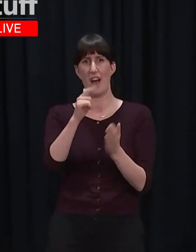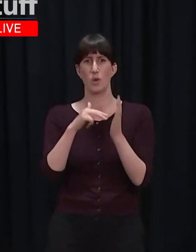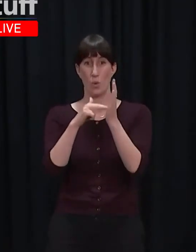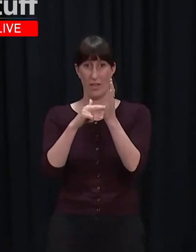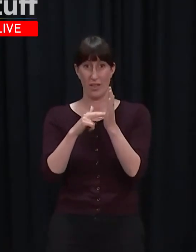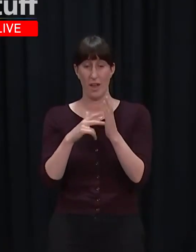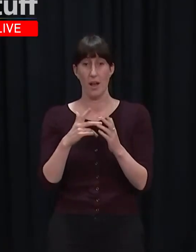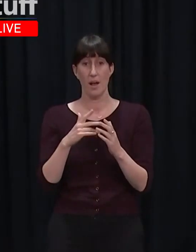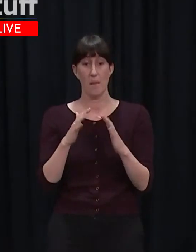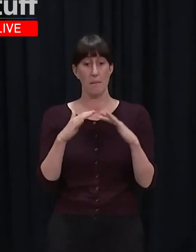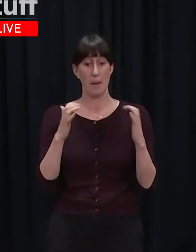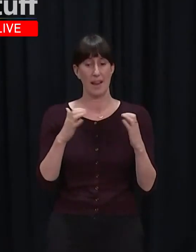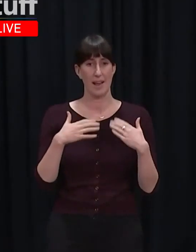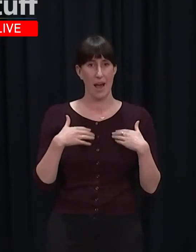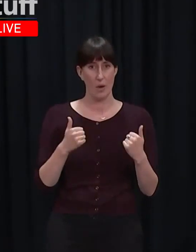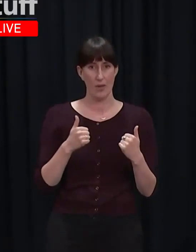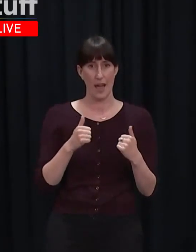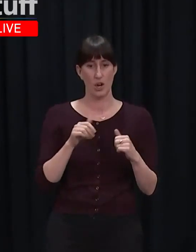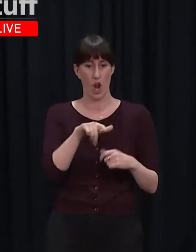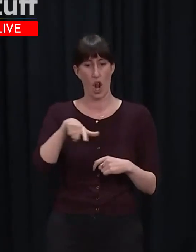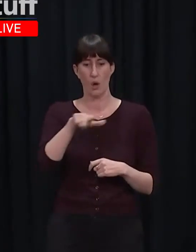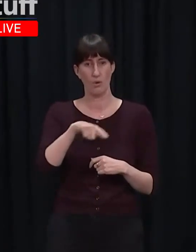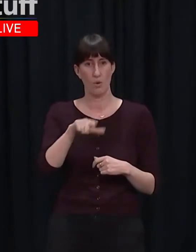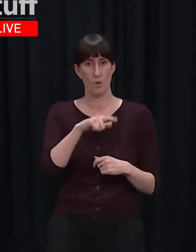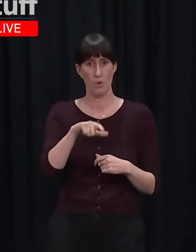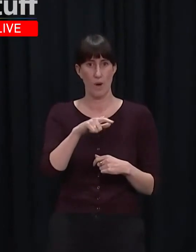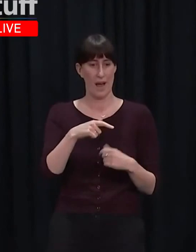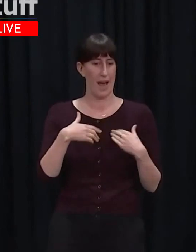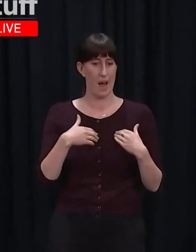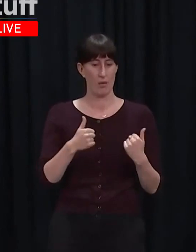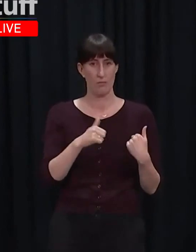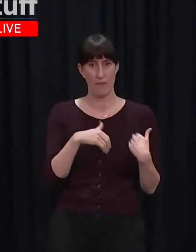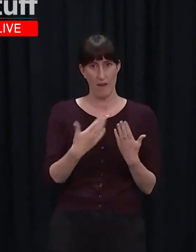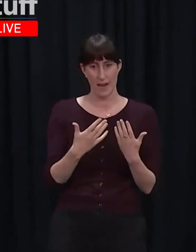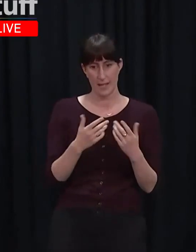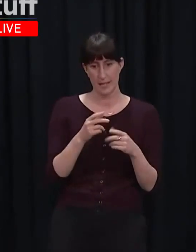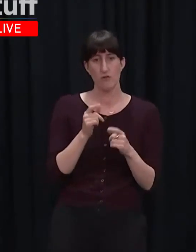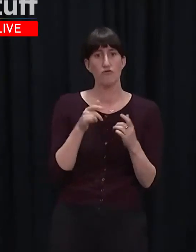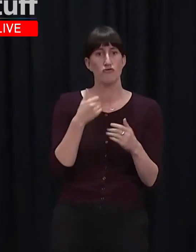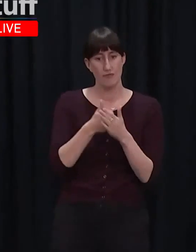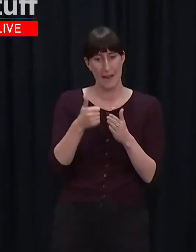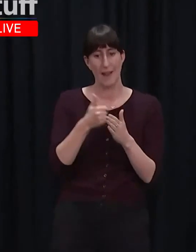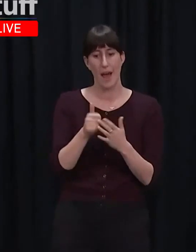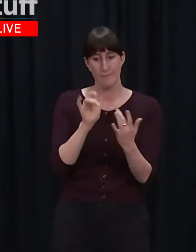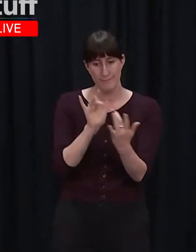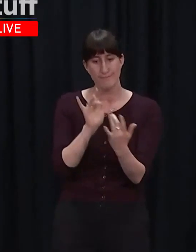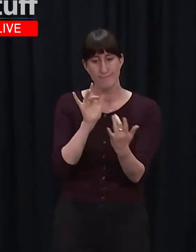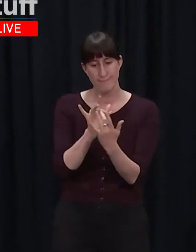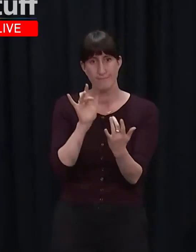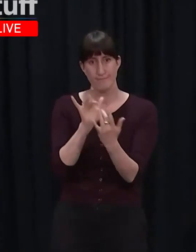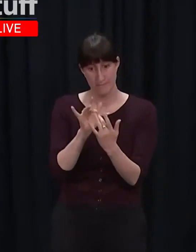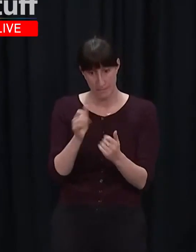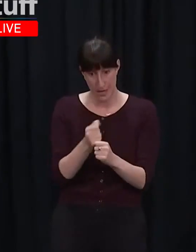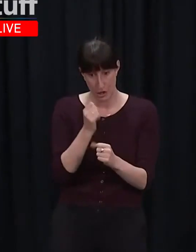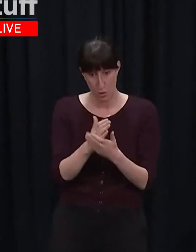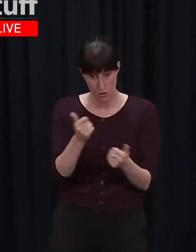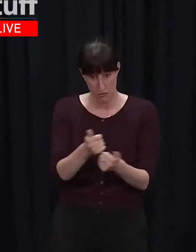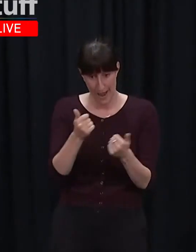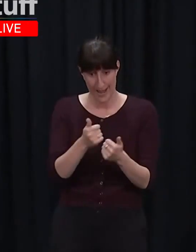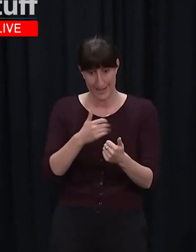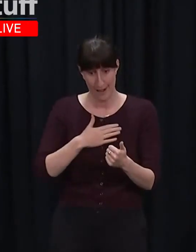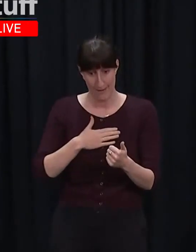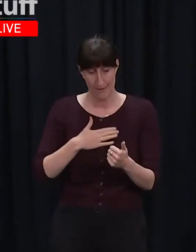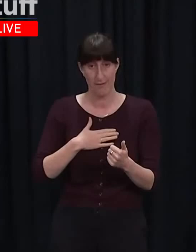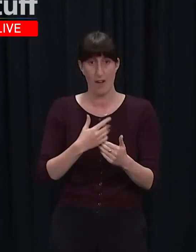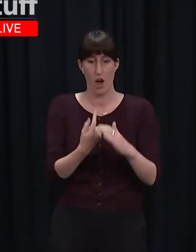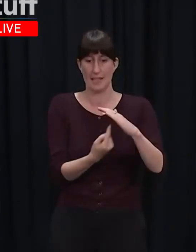is and local health providers in very regular contact with those whānau to make sure that they are able to isolate safely. Henry